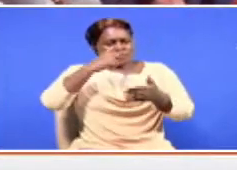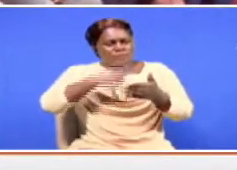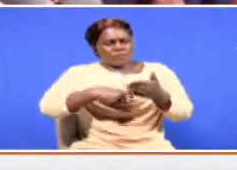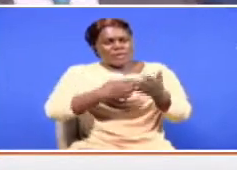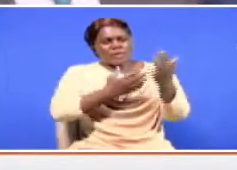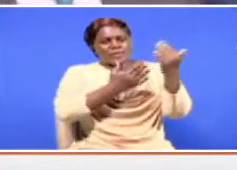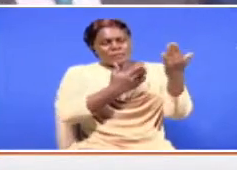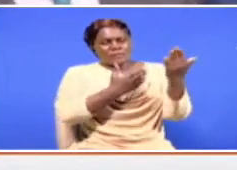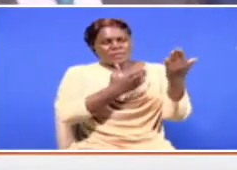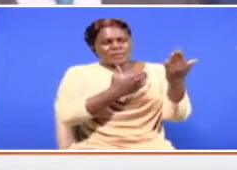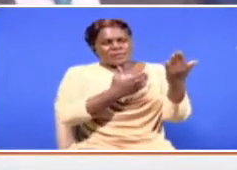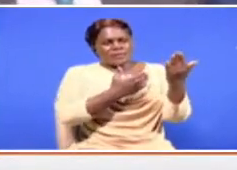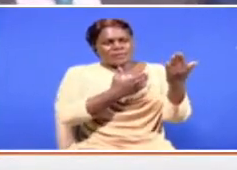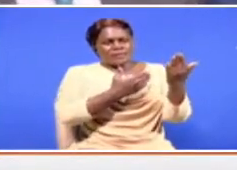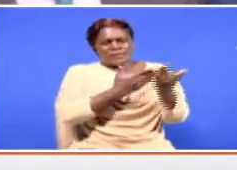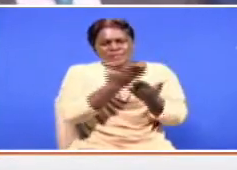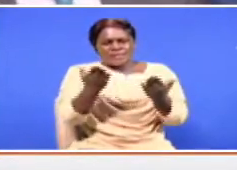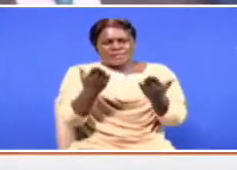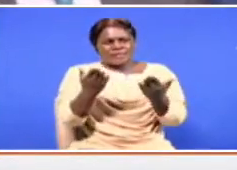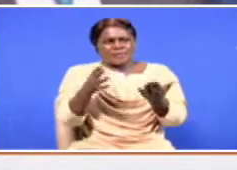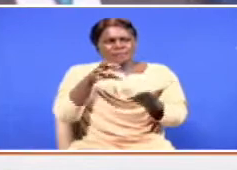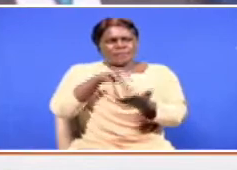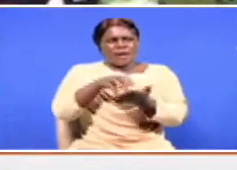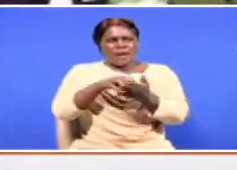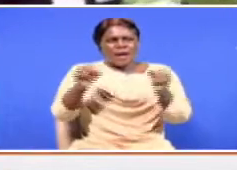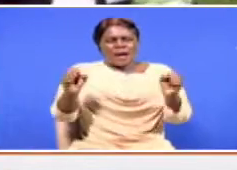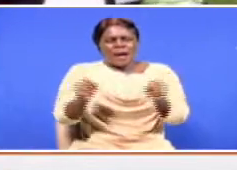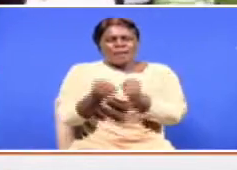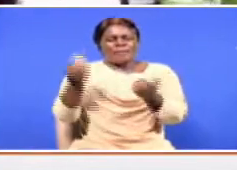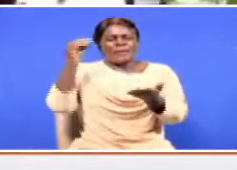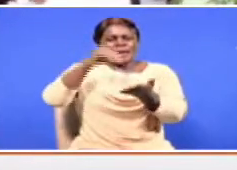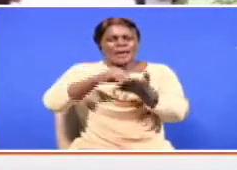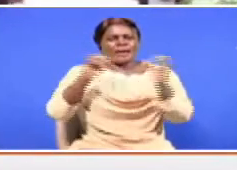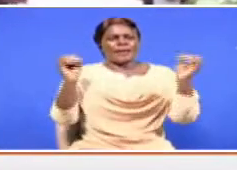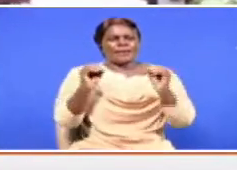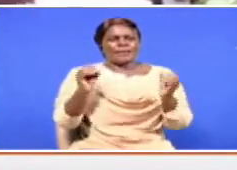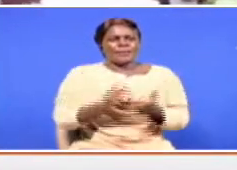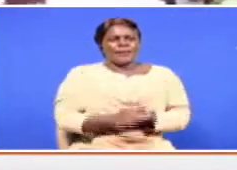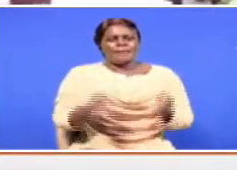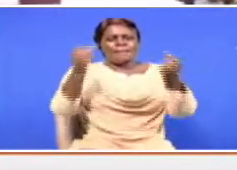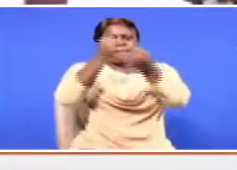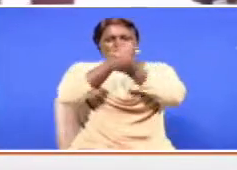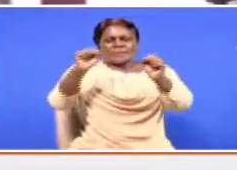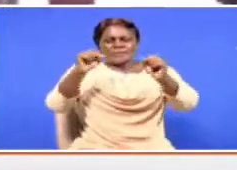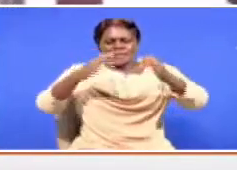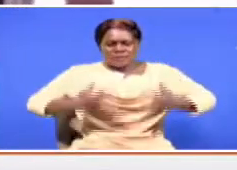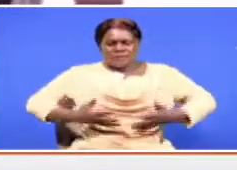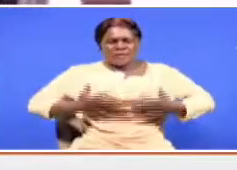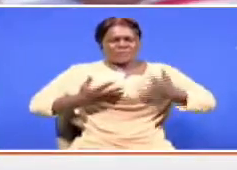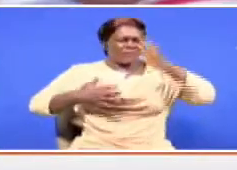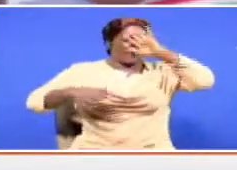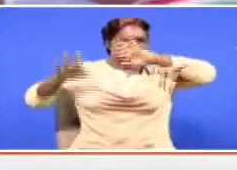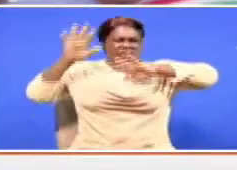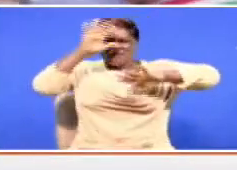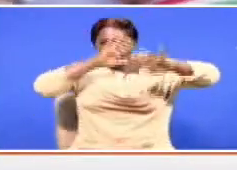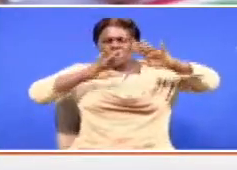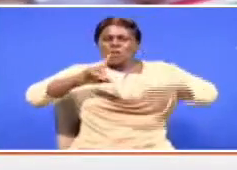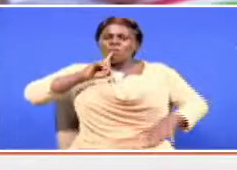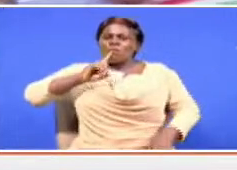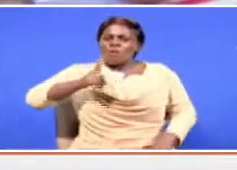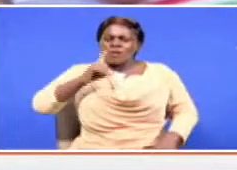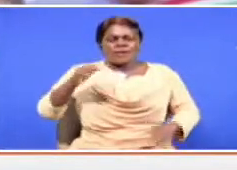raising expectations that such incidents would not be experienced. The president expressed frustration,